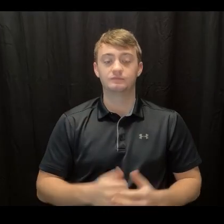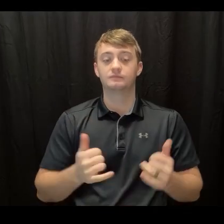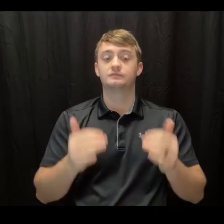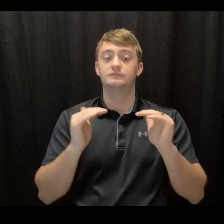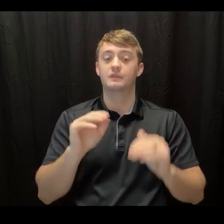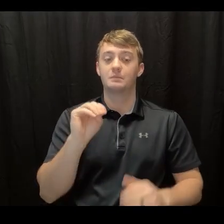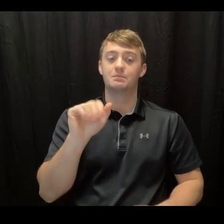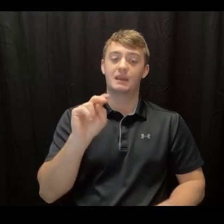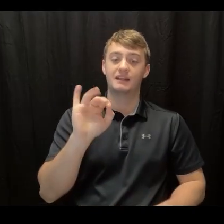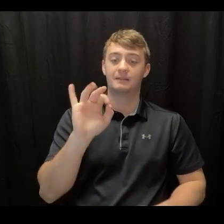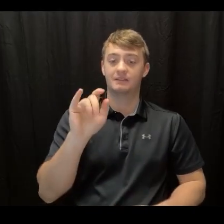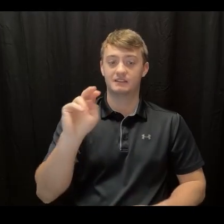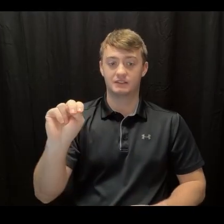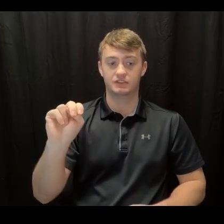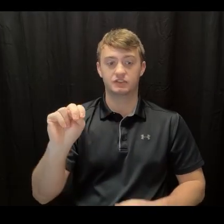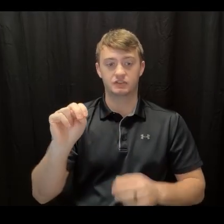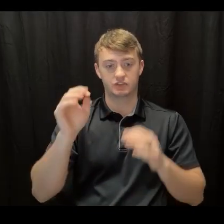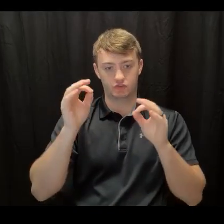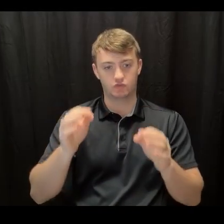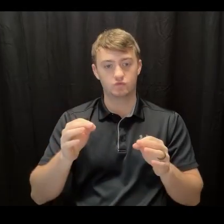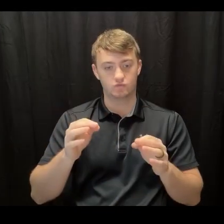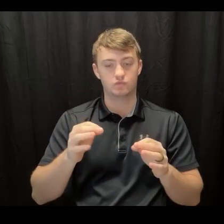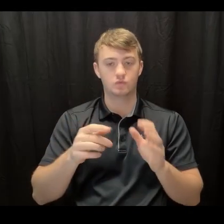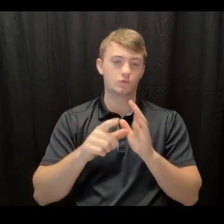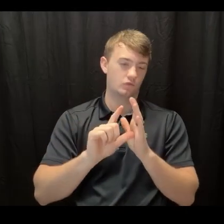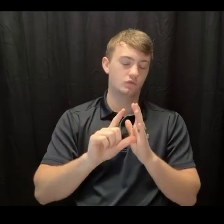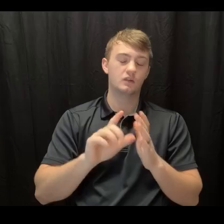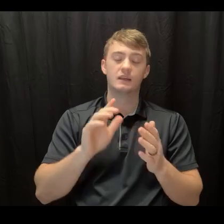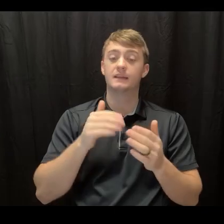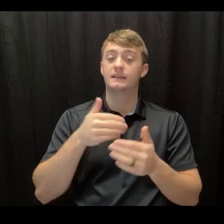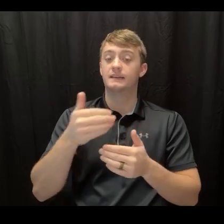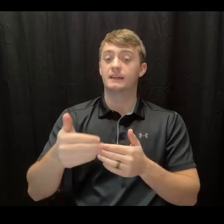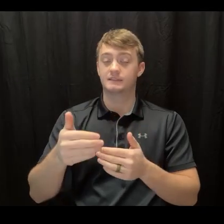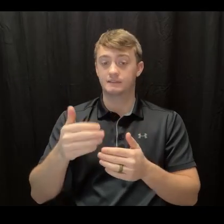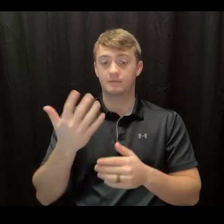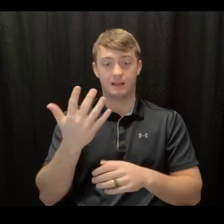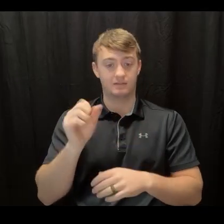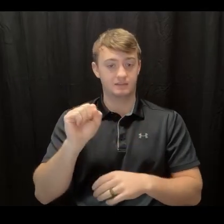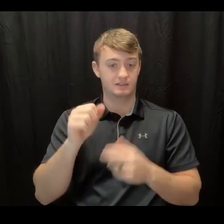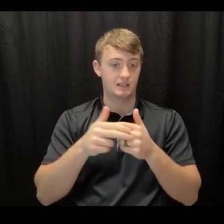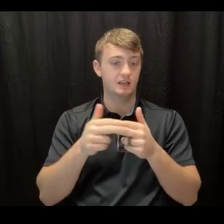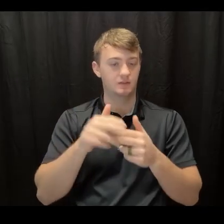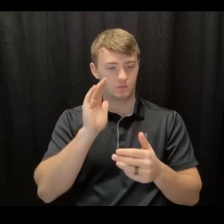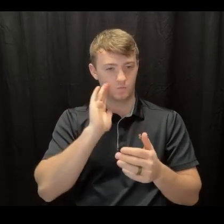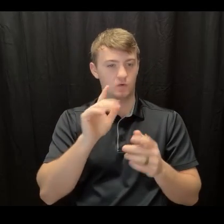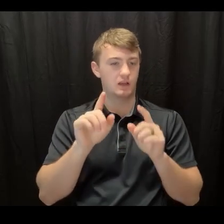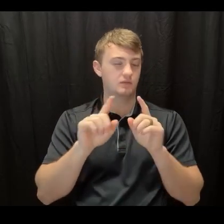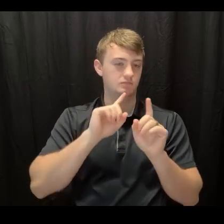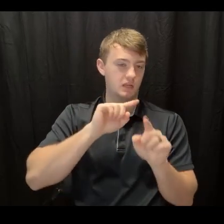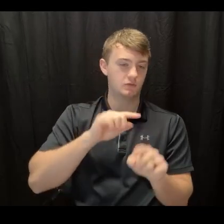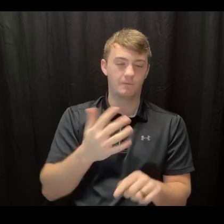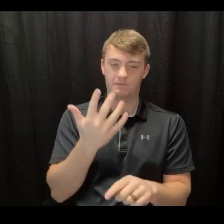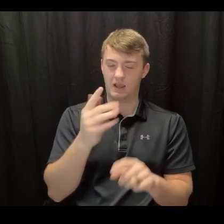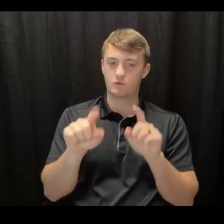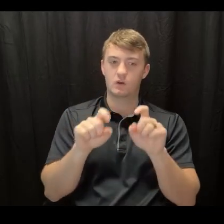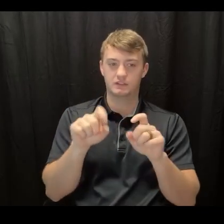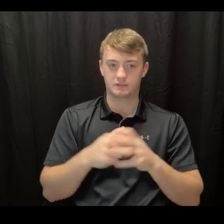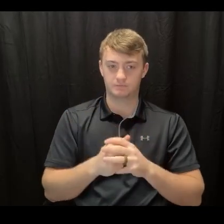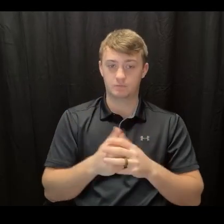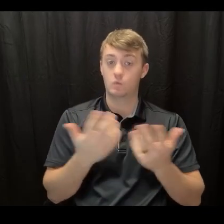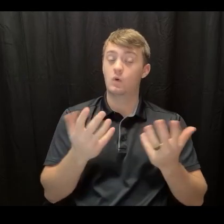Next, let's talk about manifestation reviews. Over the next few slides, we'll answer 5 key questions. We'll